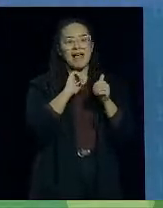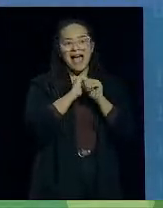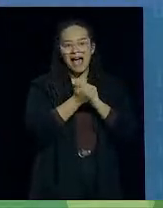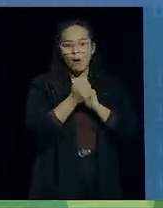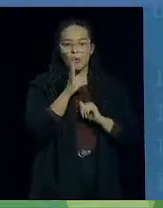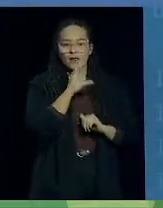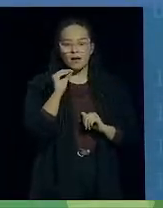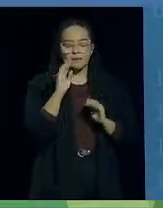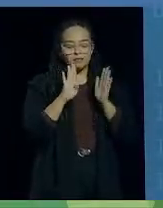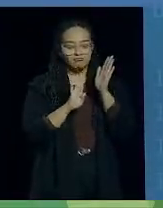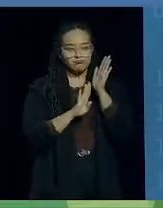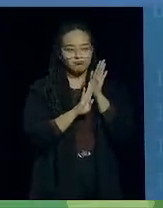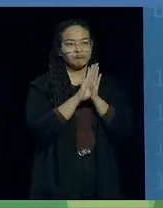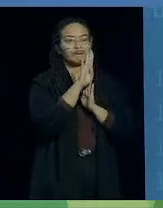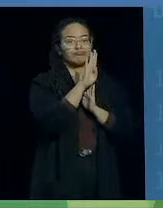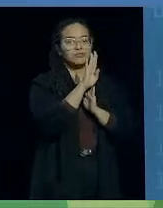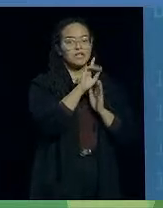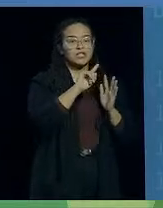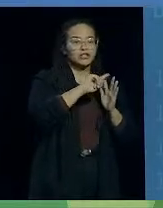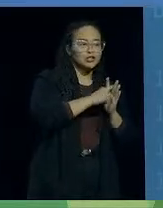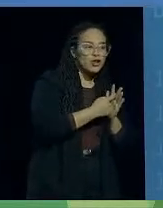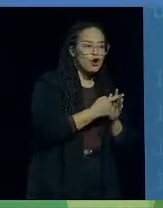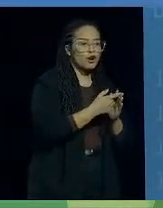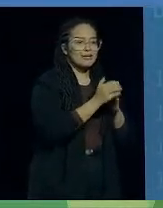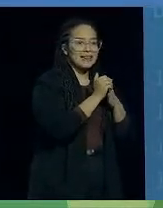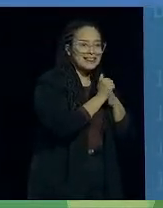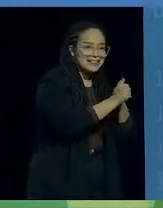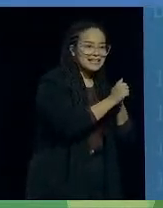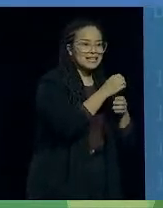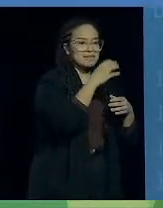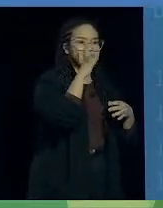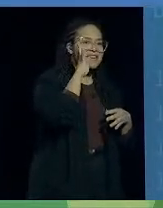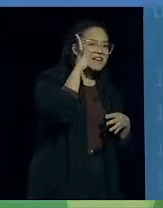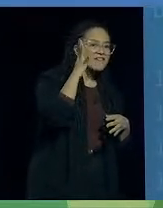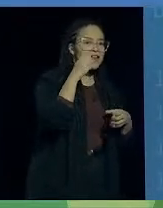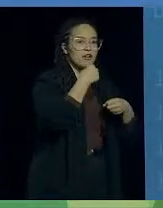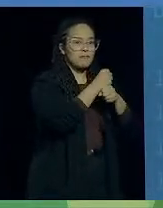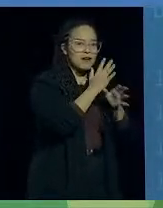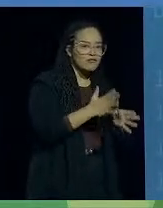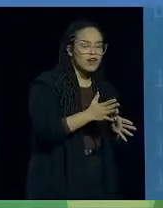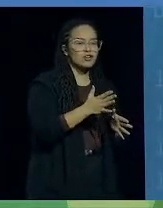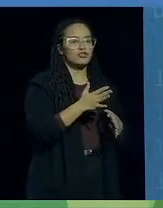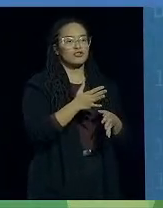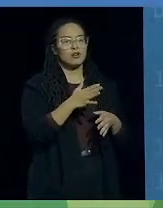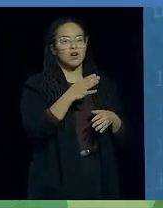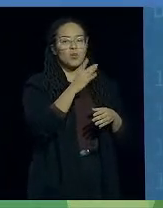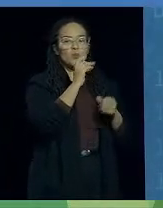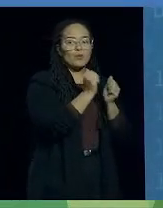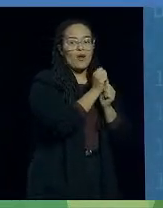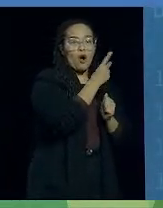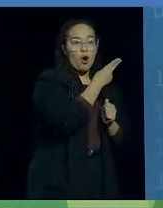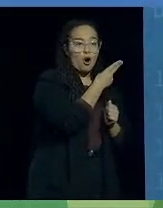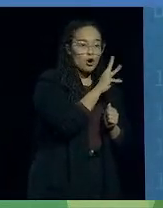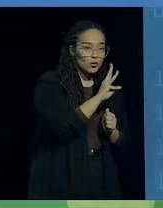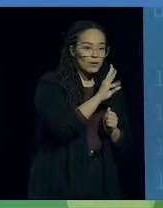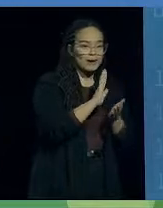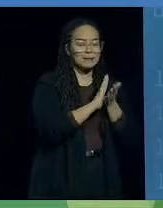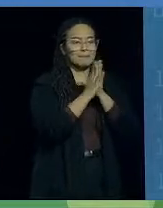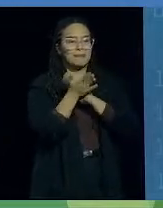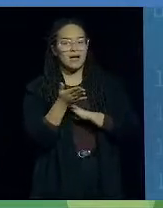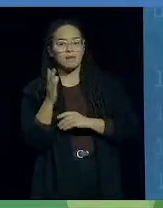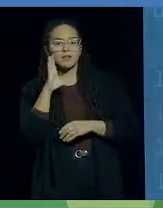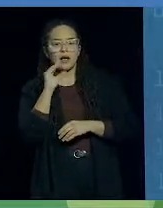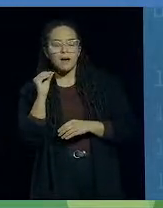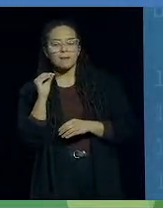entire company has developed from a leading innovator and manufacturer in the world of hardware into a company